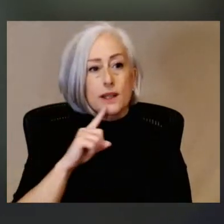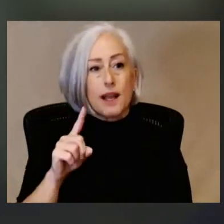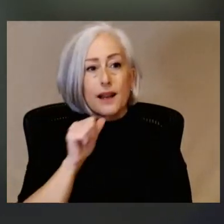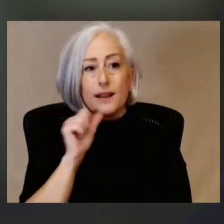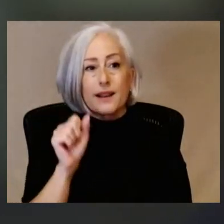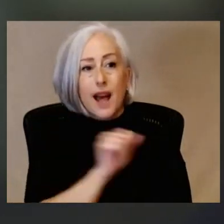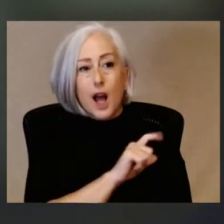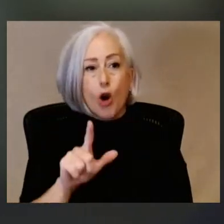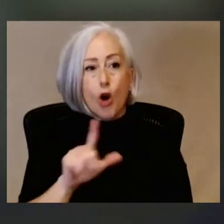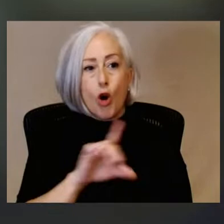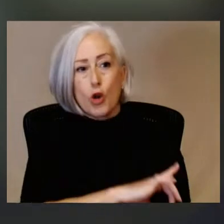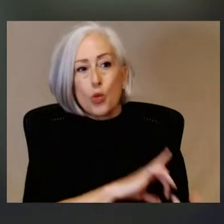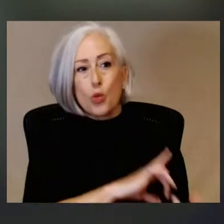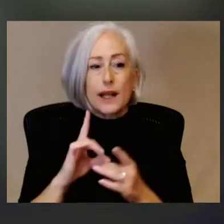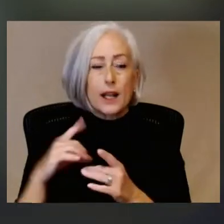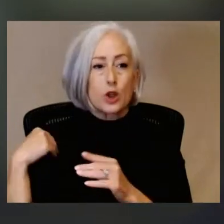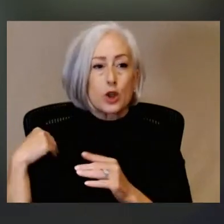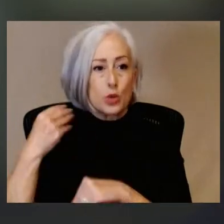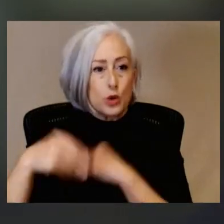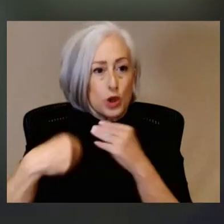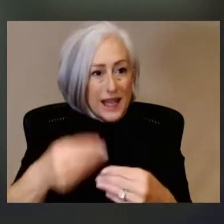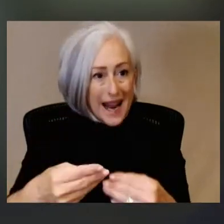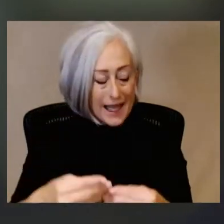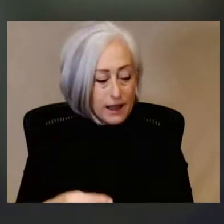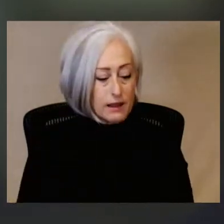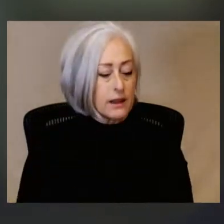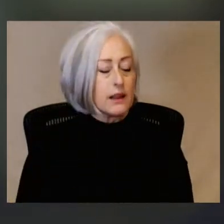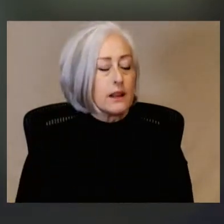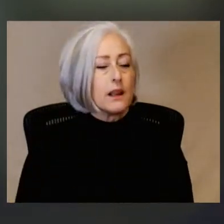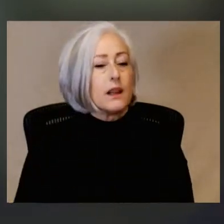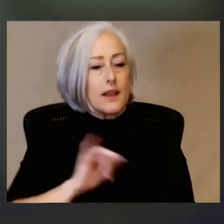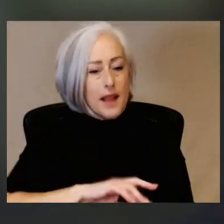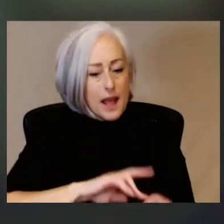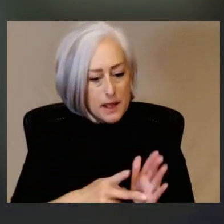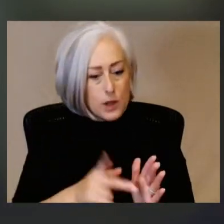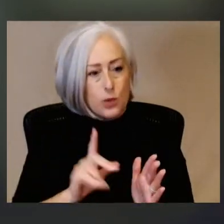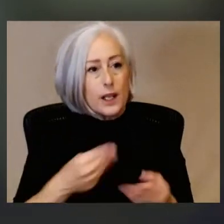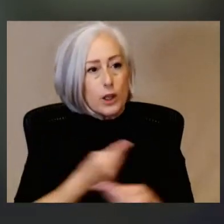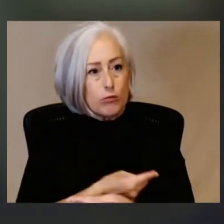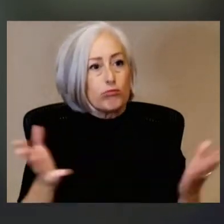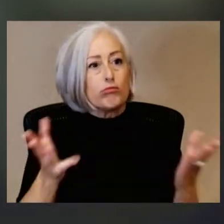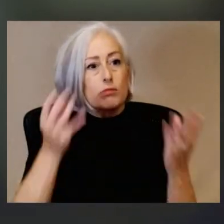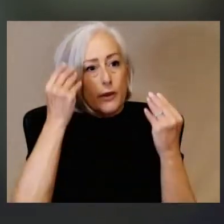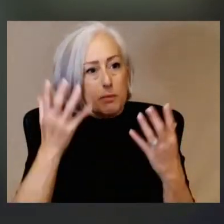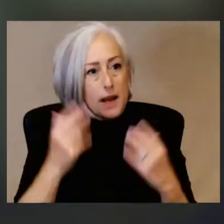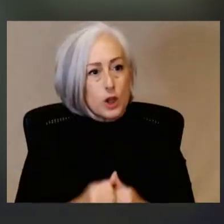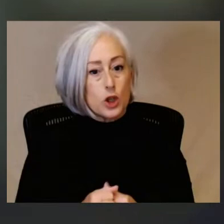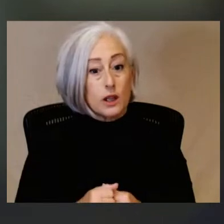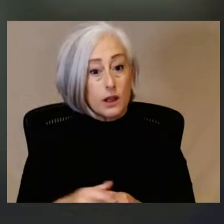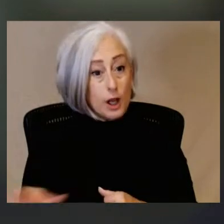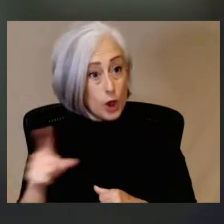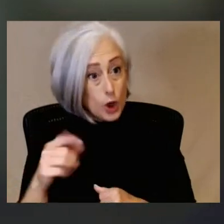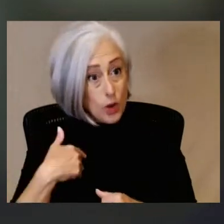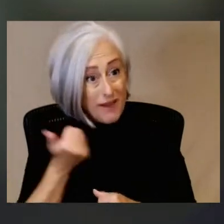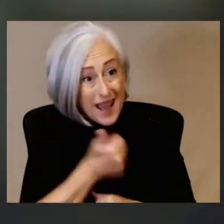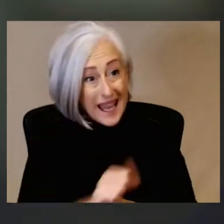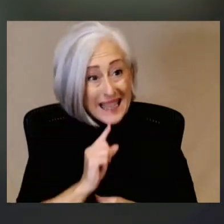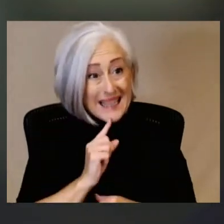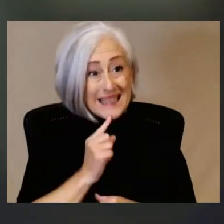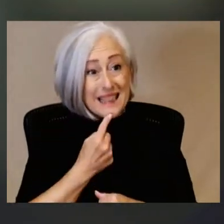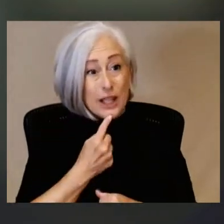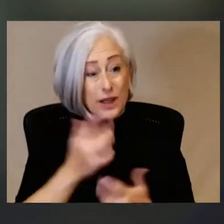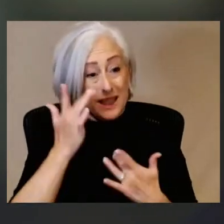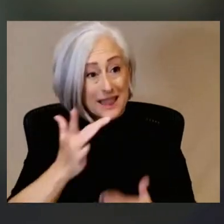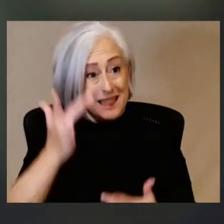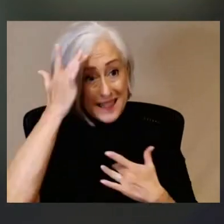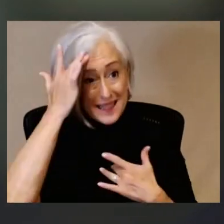genetic type. So part of it's giving information. But if you have any serious disease in your family, there is no